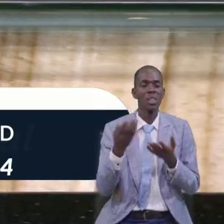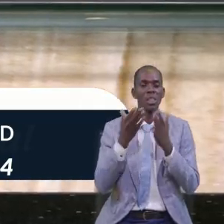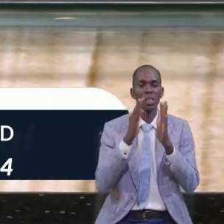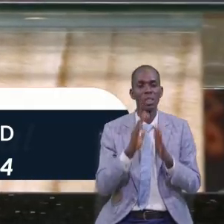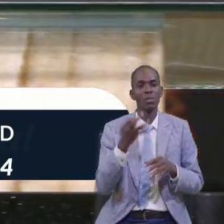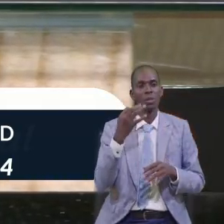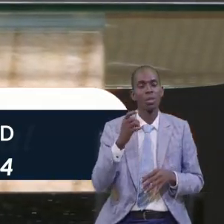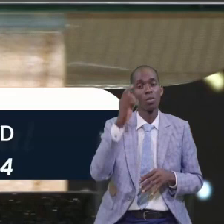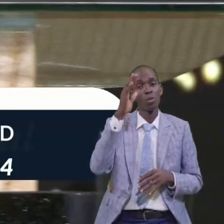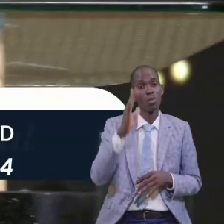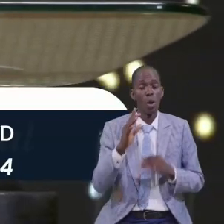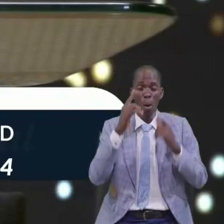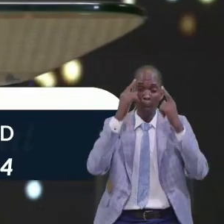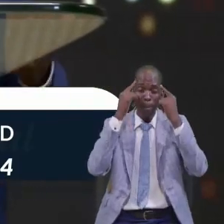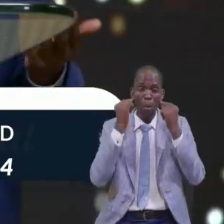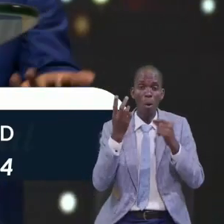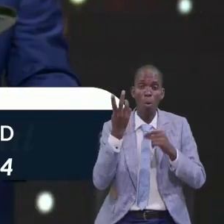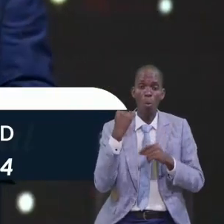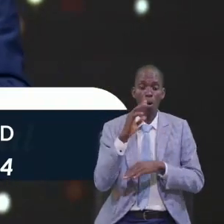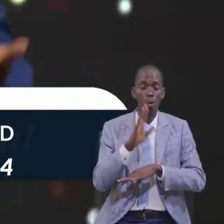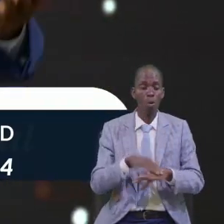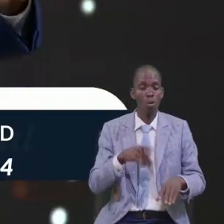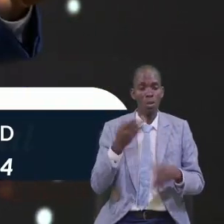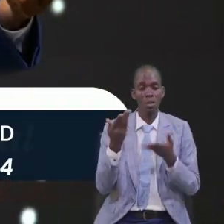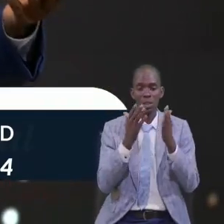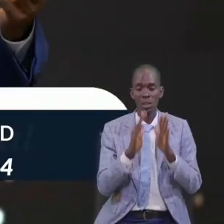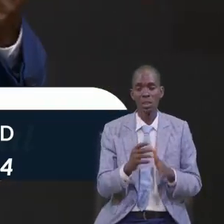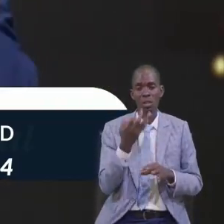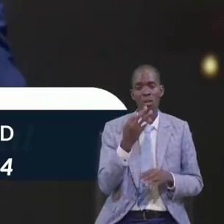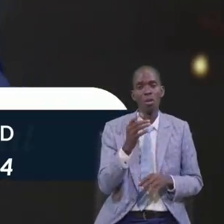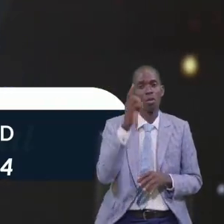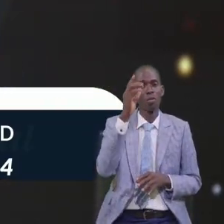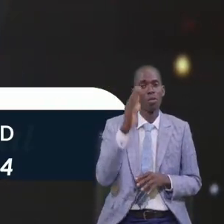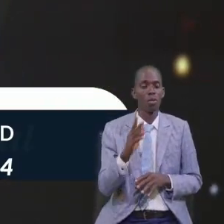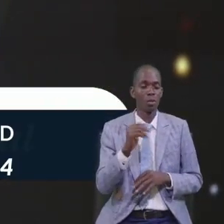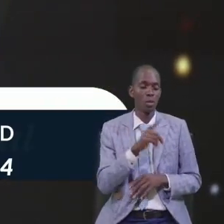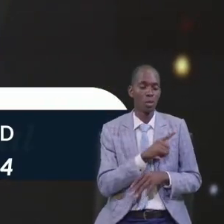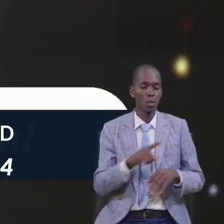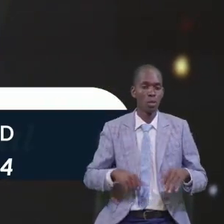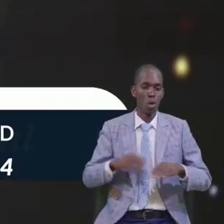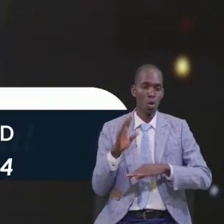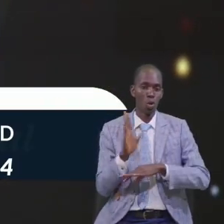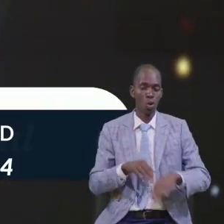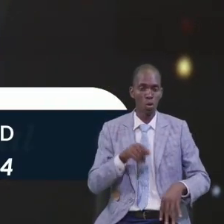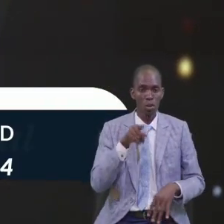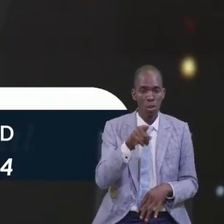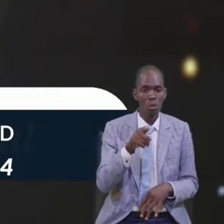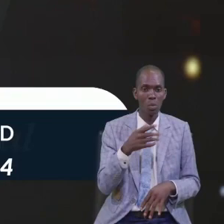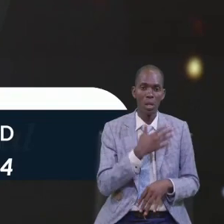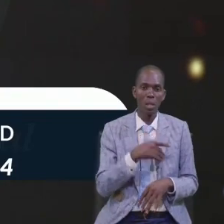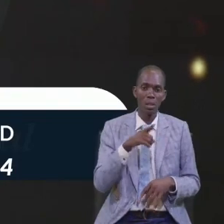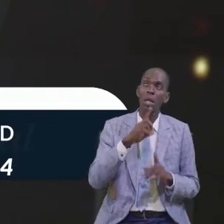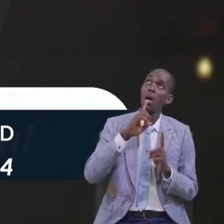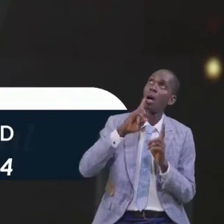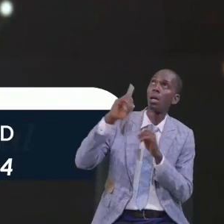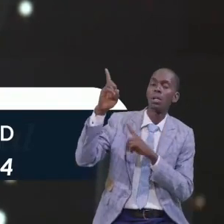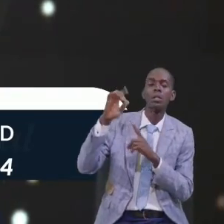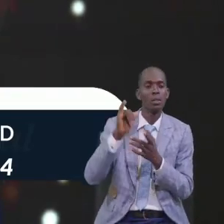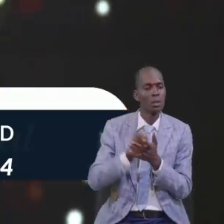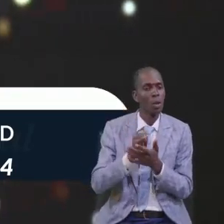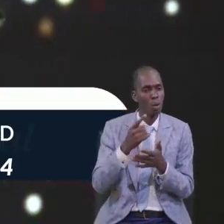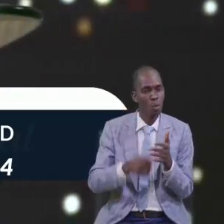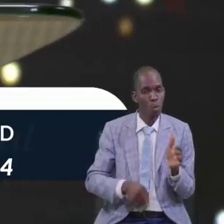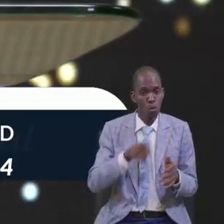God. Moses was referred to as the servant of God. The Lord called him. He answered. That's what servants of God do. The